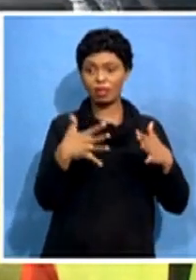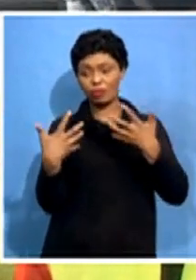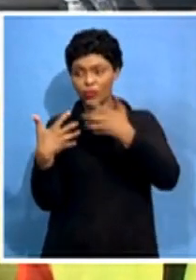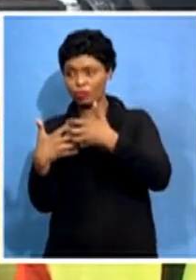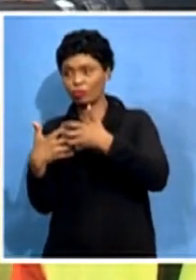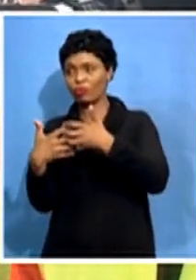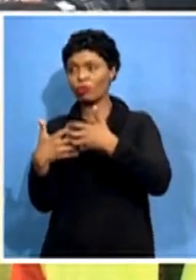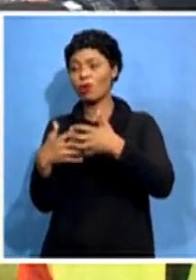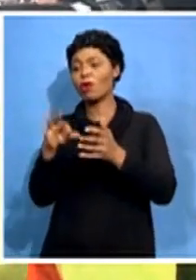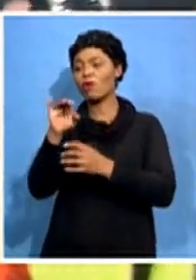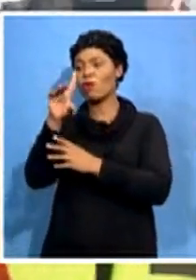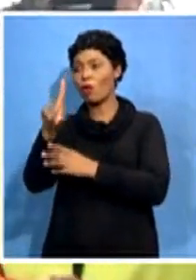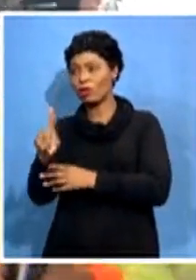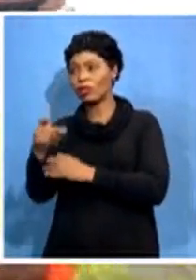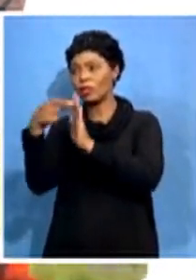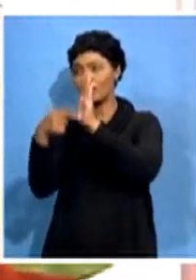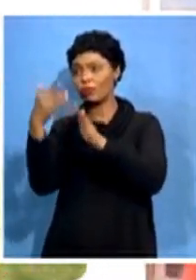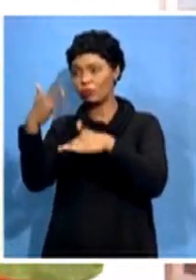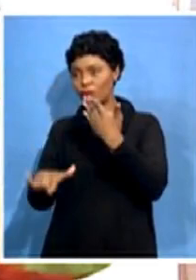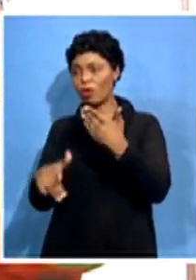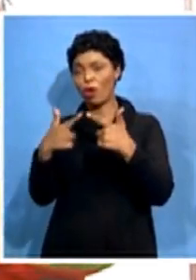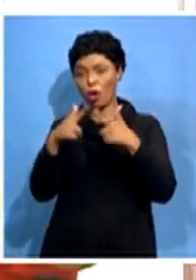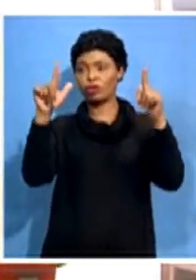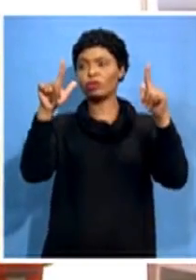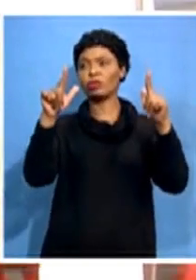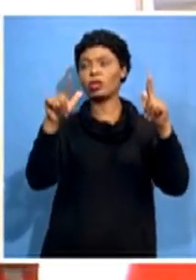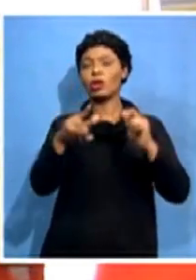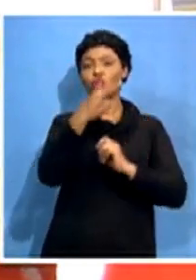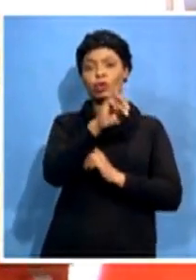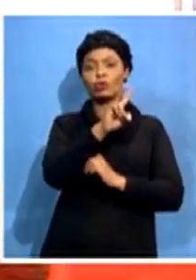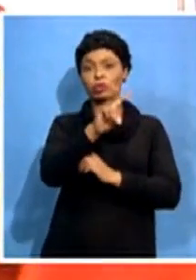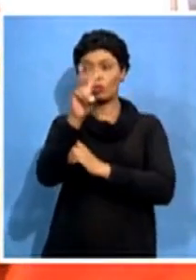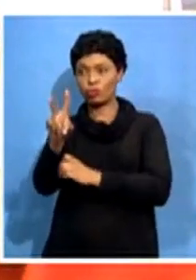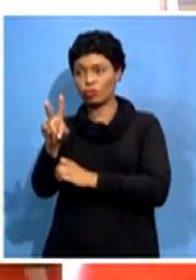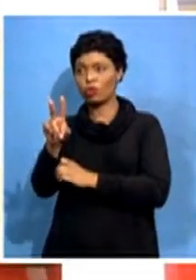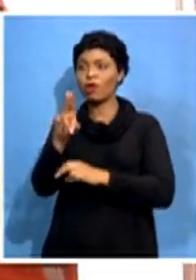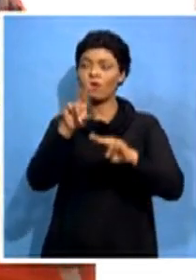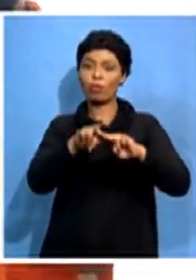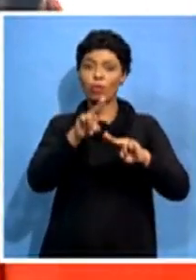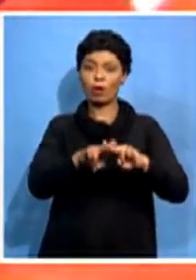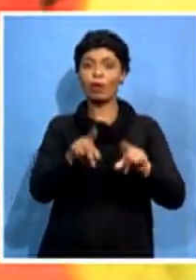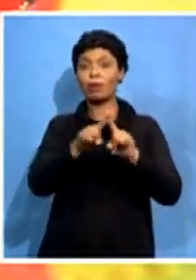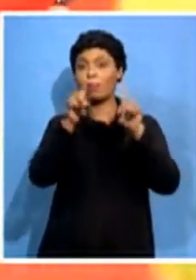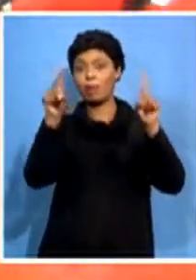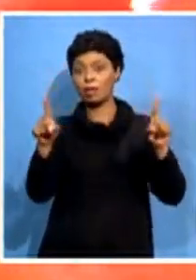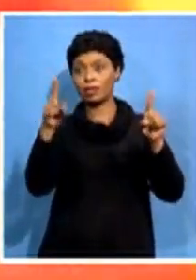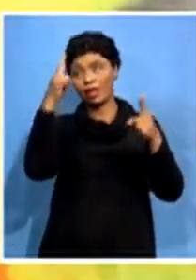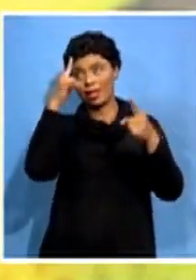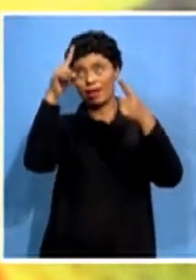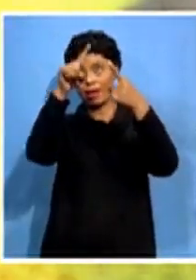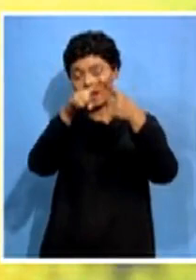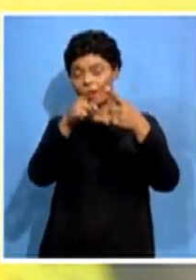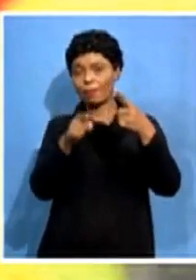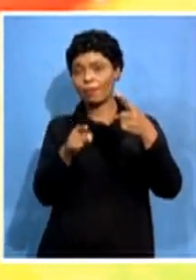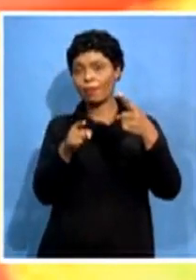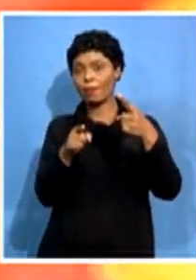February 2022, but we are aiming... We need something around February of next year. Yeah.